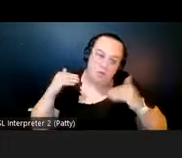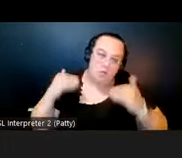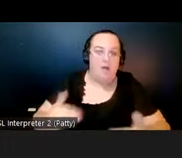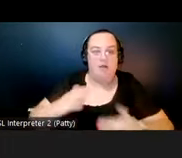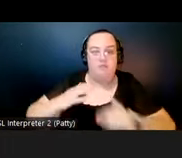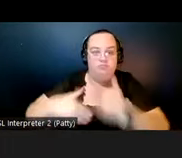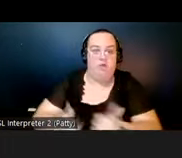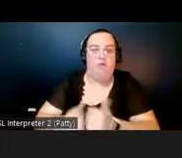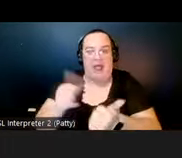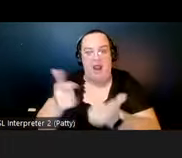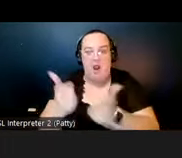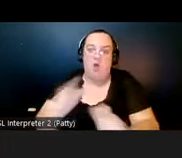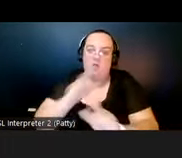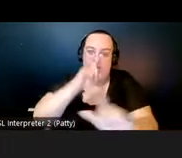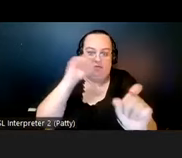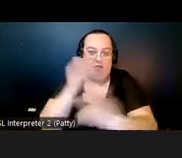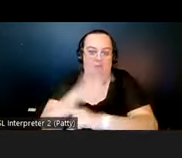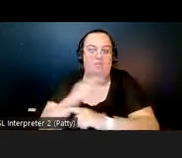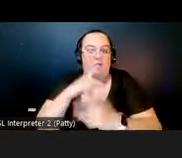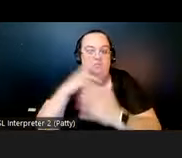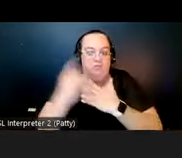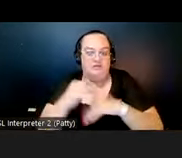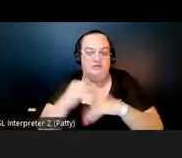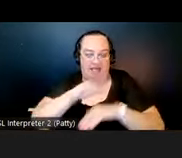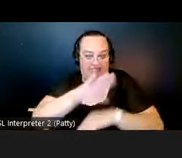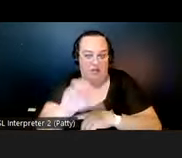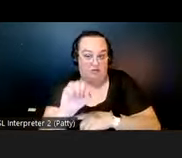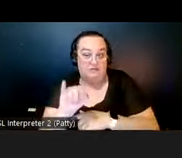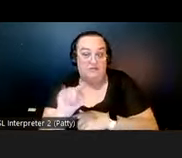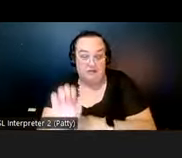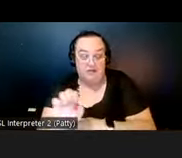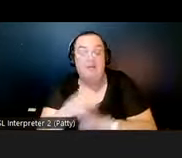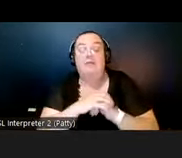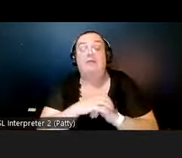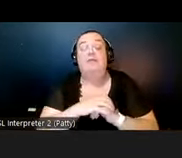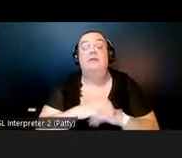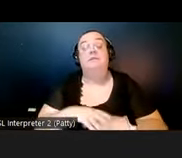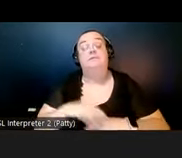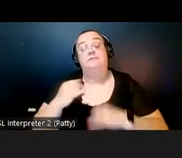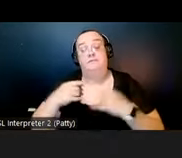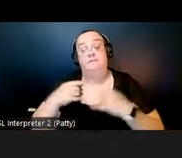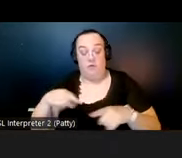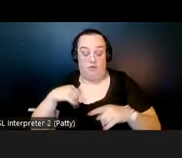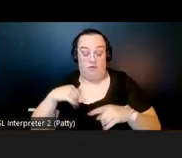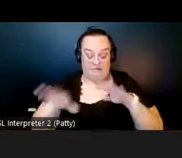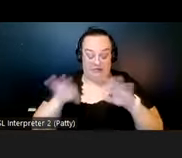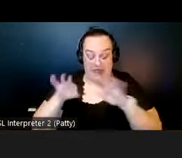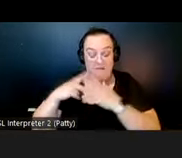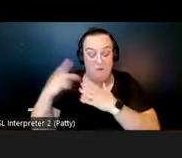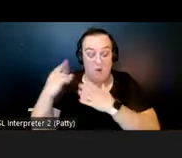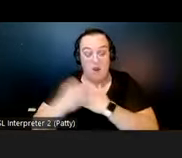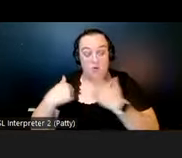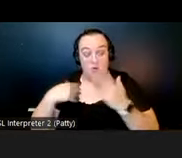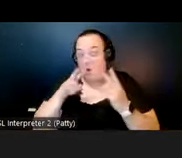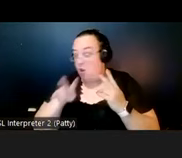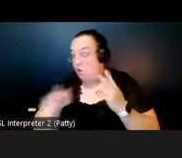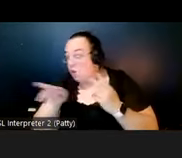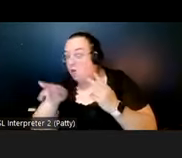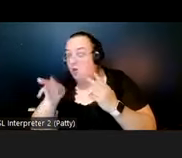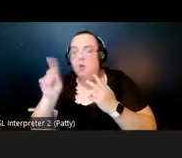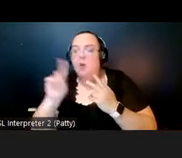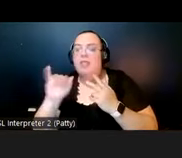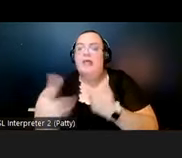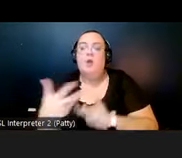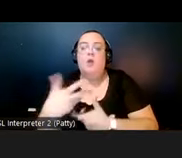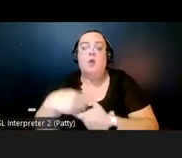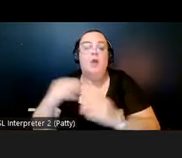complex project at their site. Finally, as we selected projects, we were looking towards those that incorporated